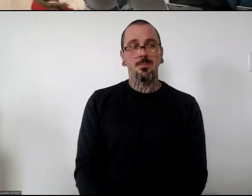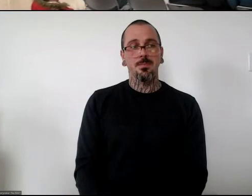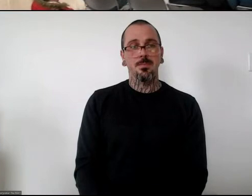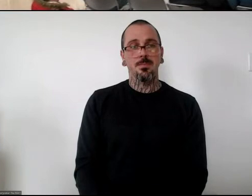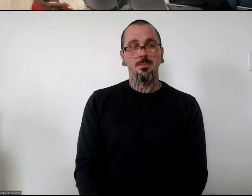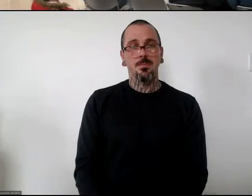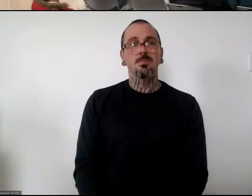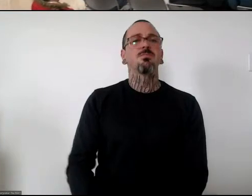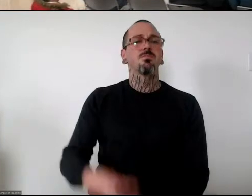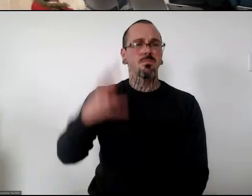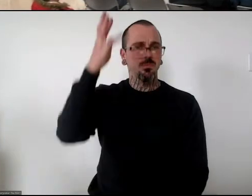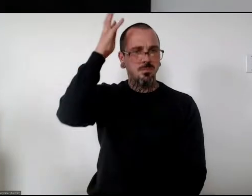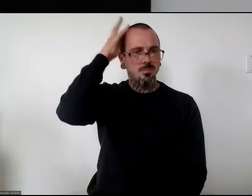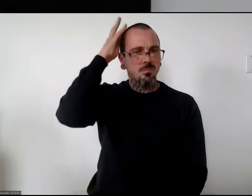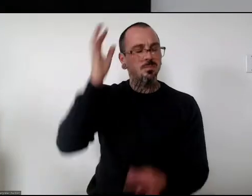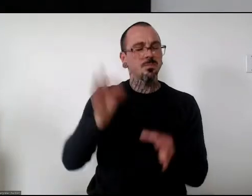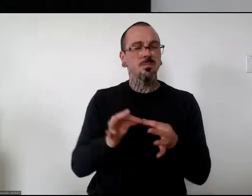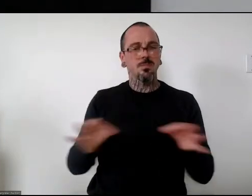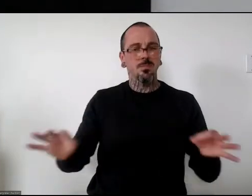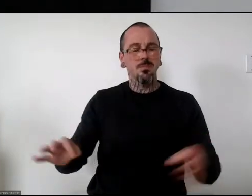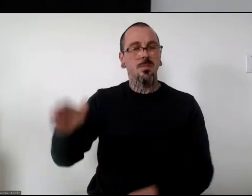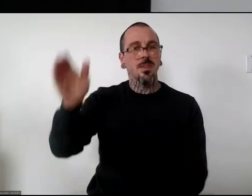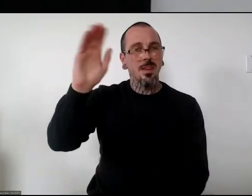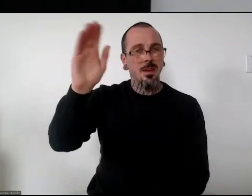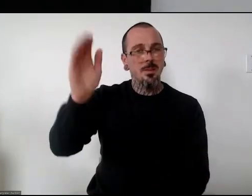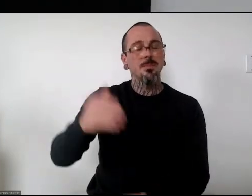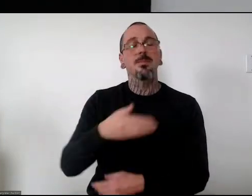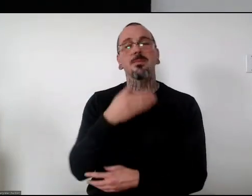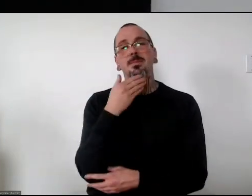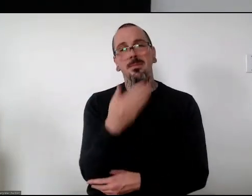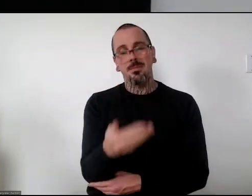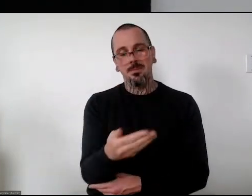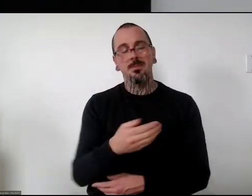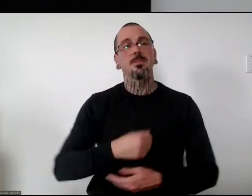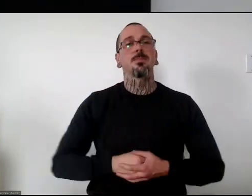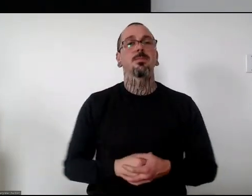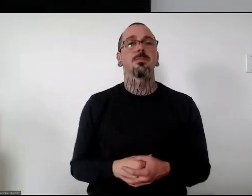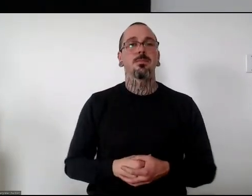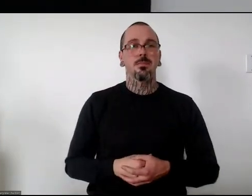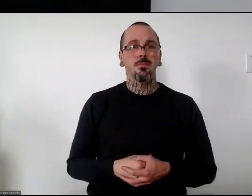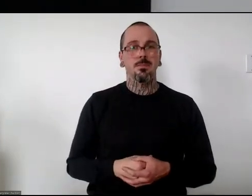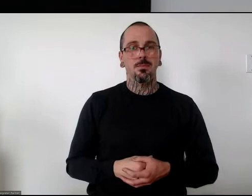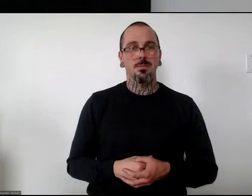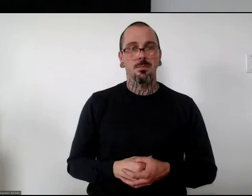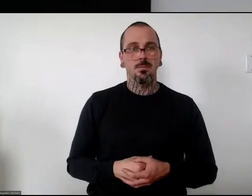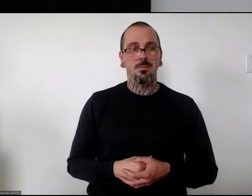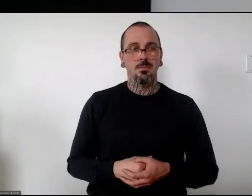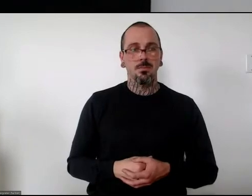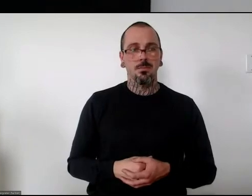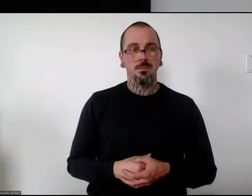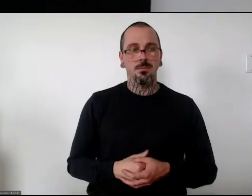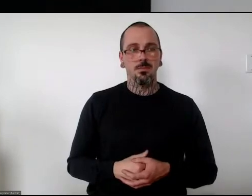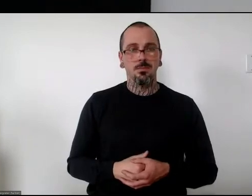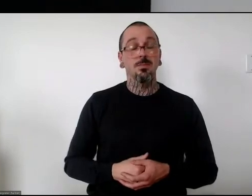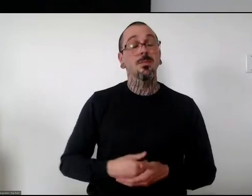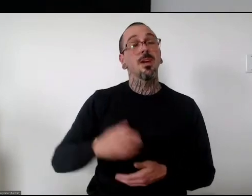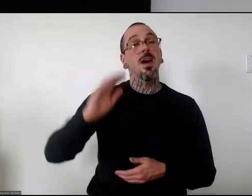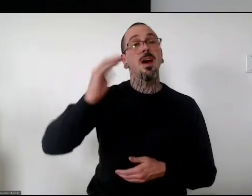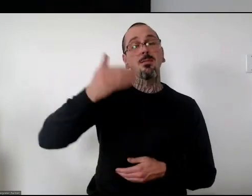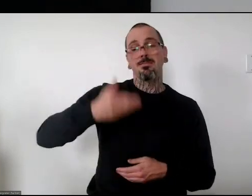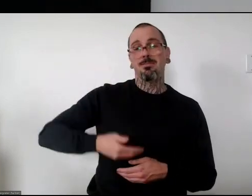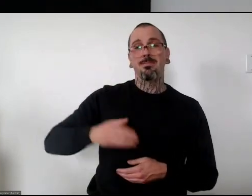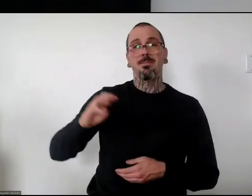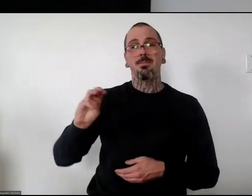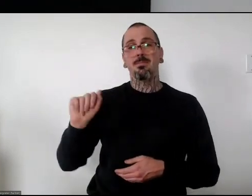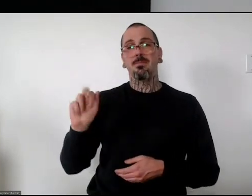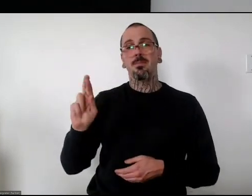Alan. Thank you. Gwainin Deloise Marjorie Muse. Hello, my name is Marjorie Muse